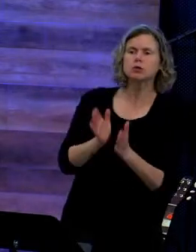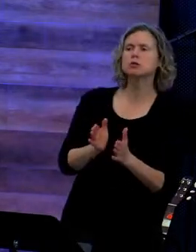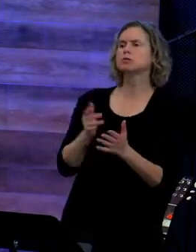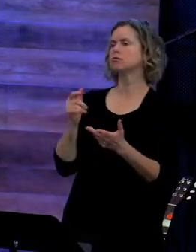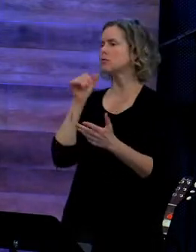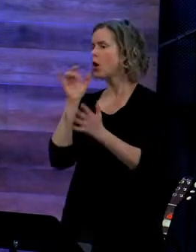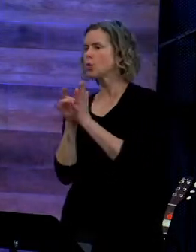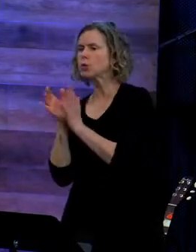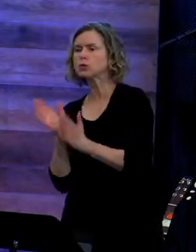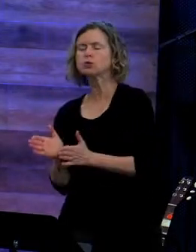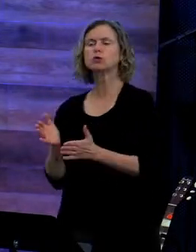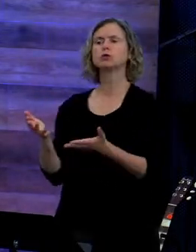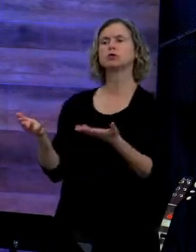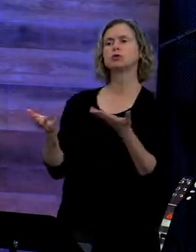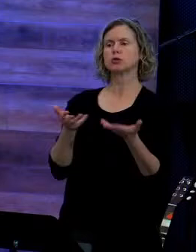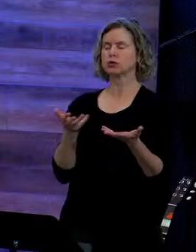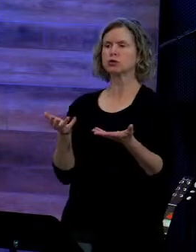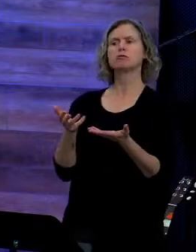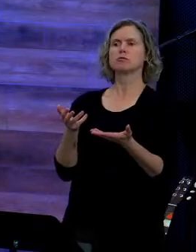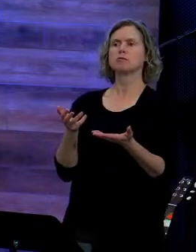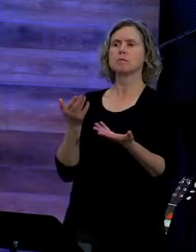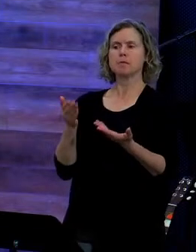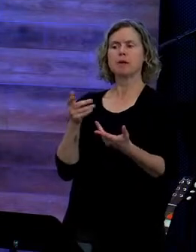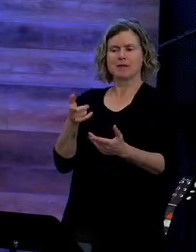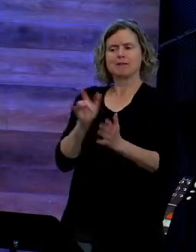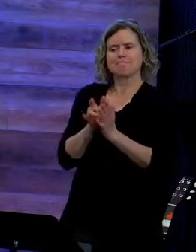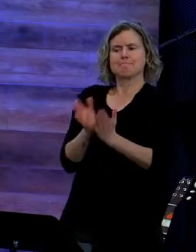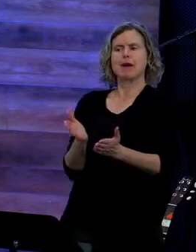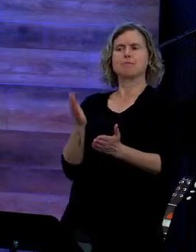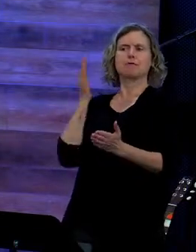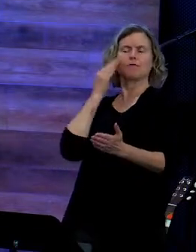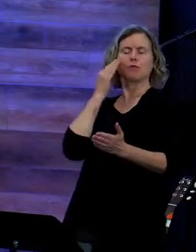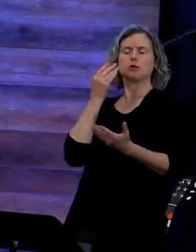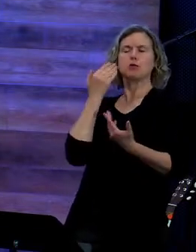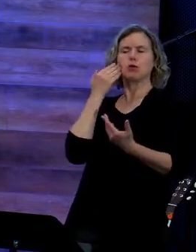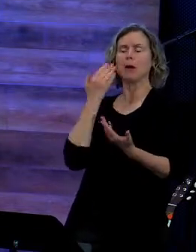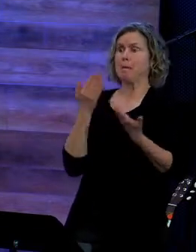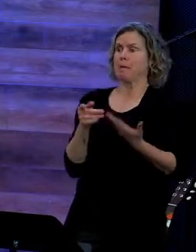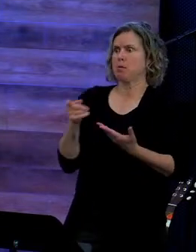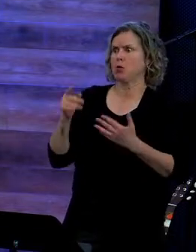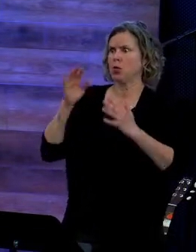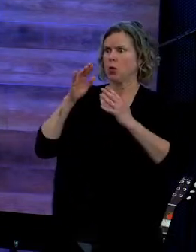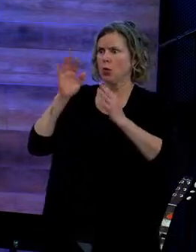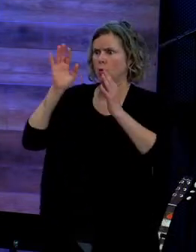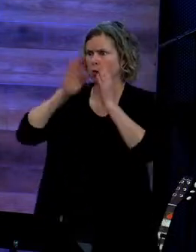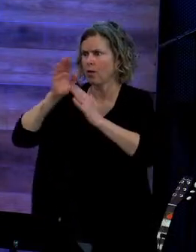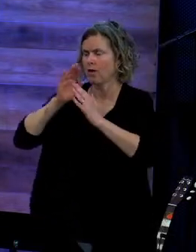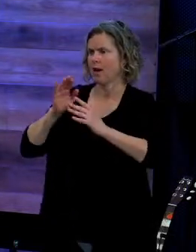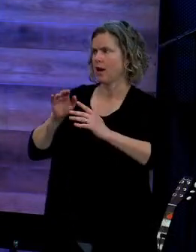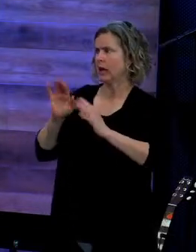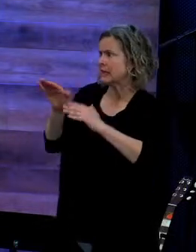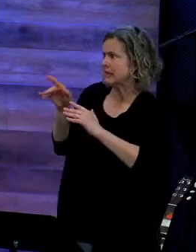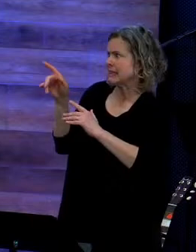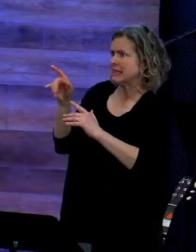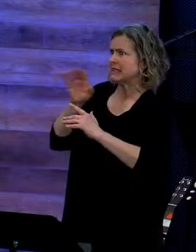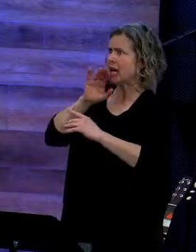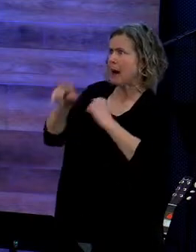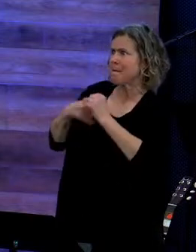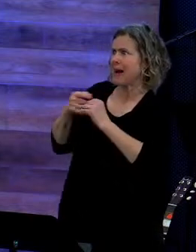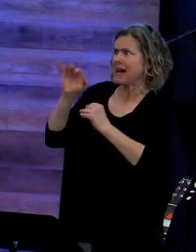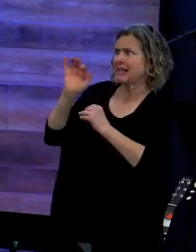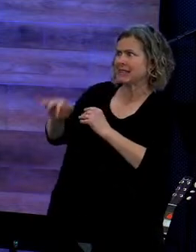of you may actually be a little bit worried that I'm going to start talking about like the creation debates and the age of the earth and all that stuff. And while